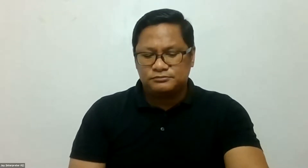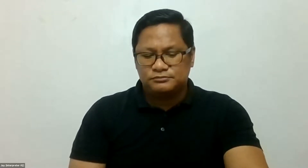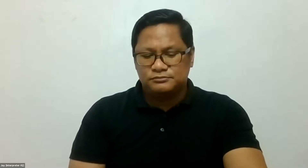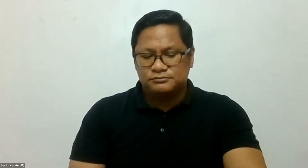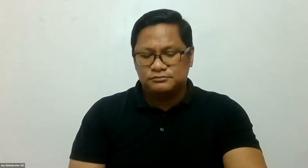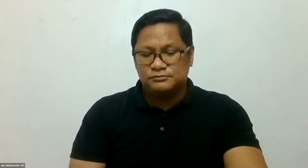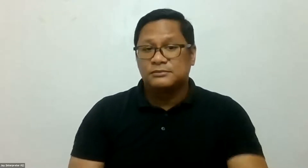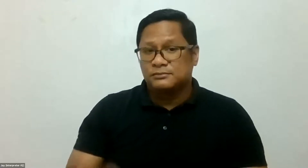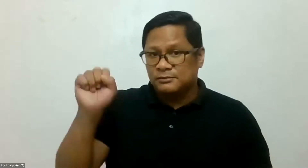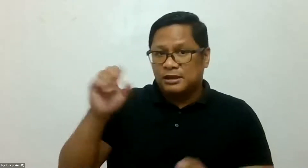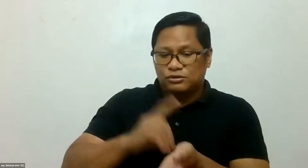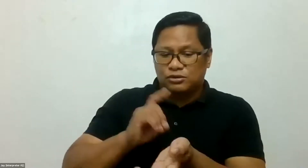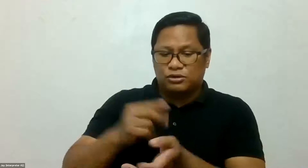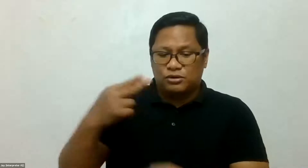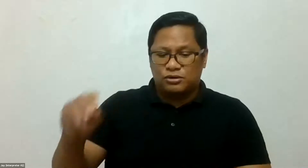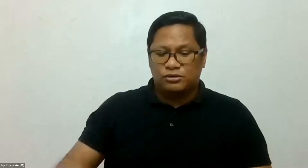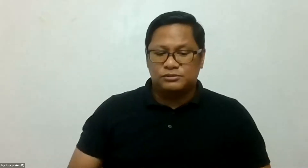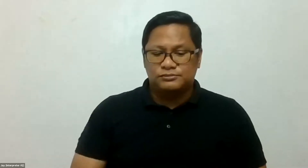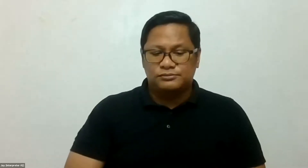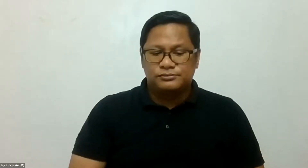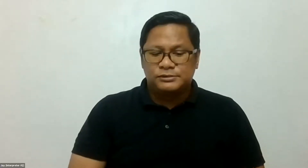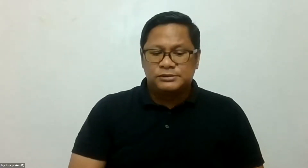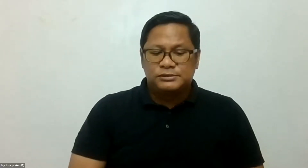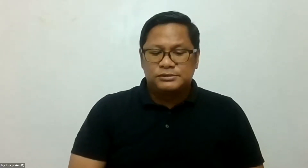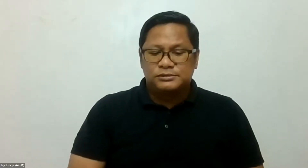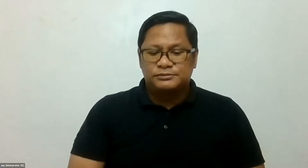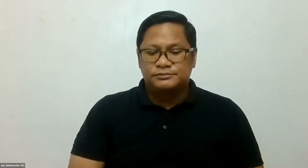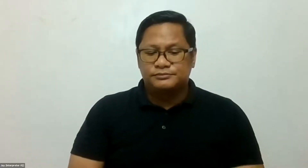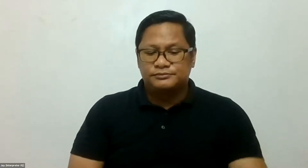Is Dr. Ho still around?